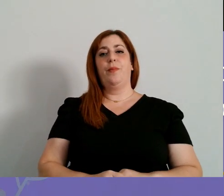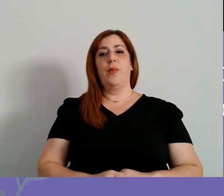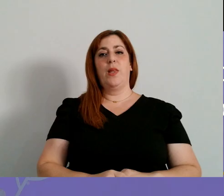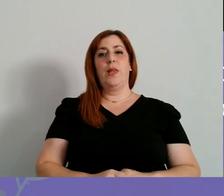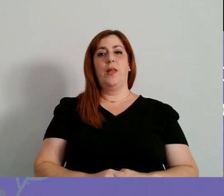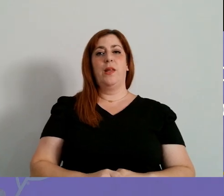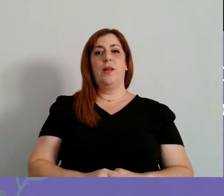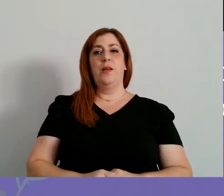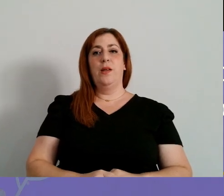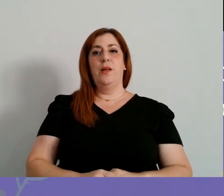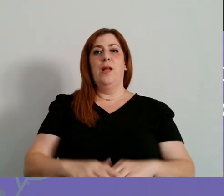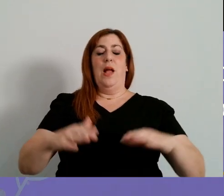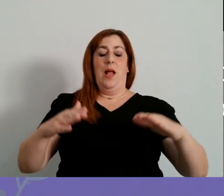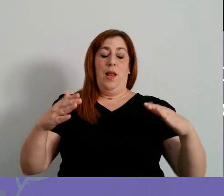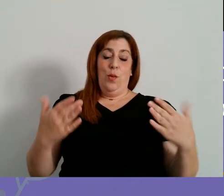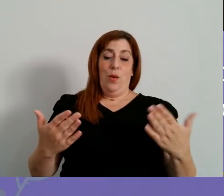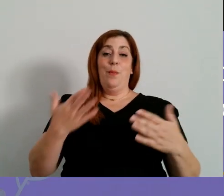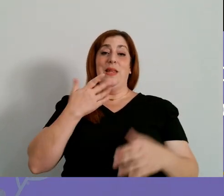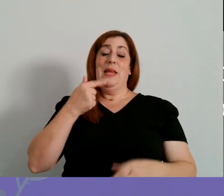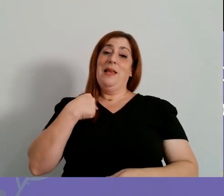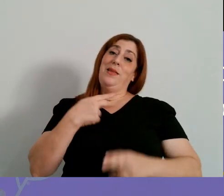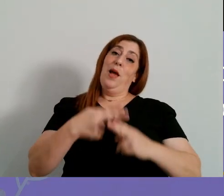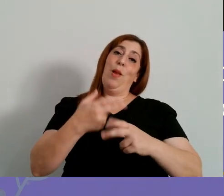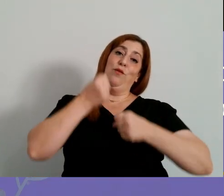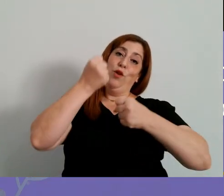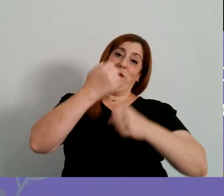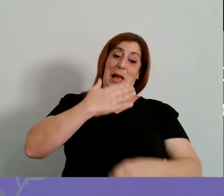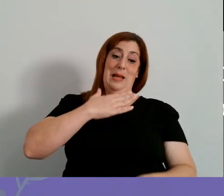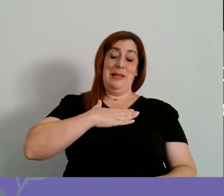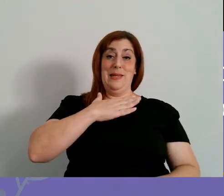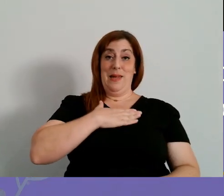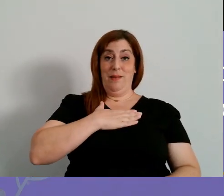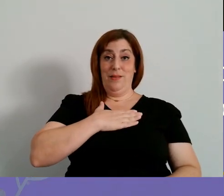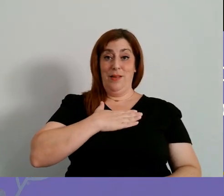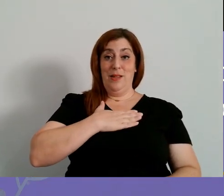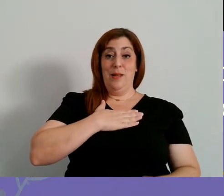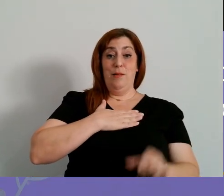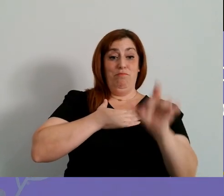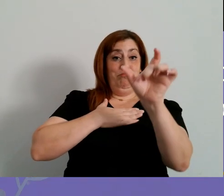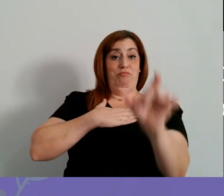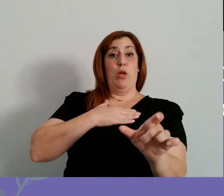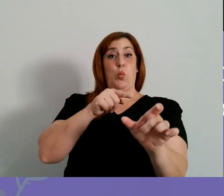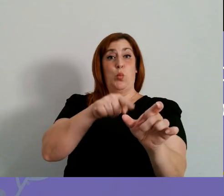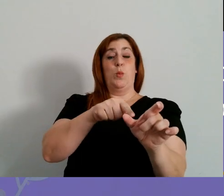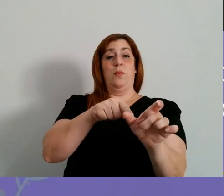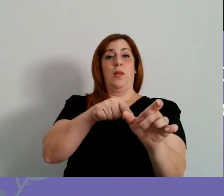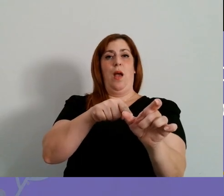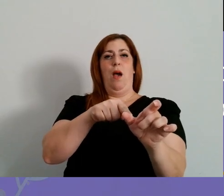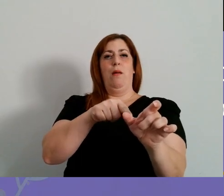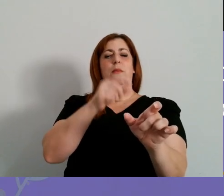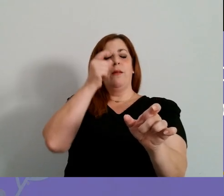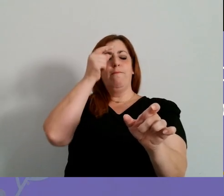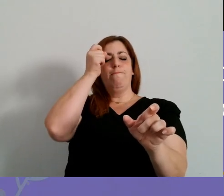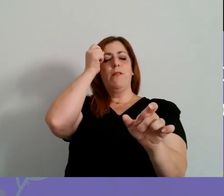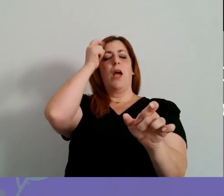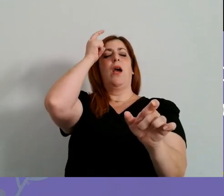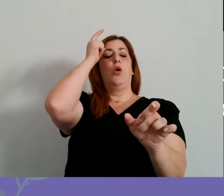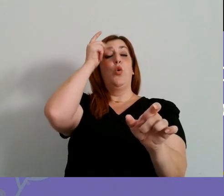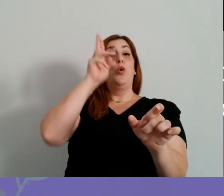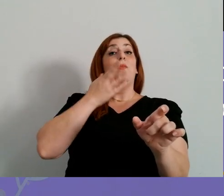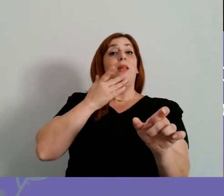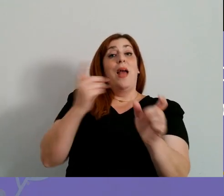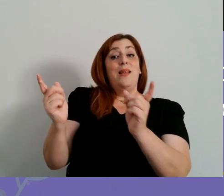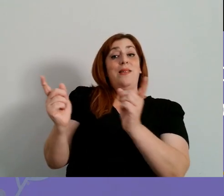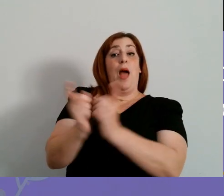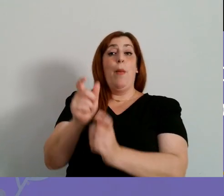the person that you're speaking to will remember that, hopefully. And the next time that they have someone that is like you, they would be